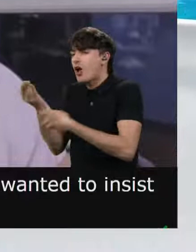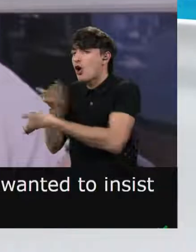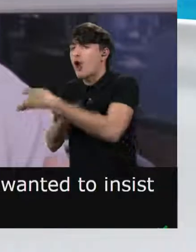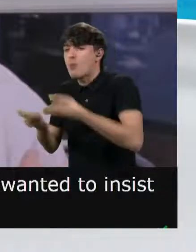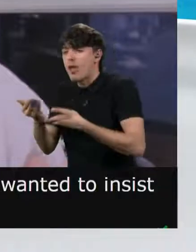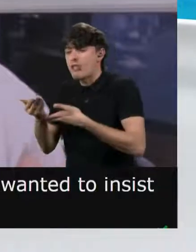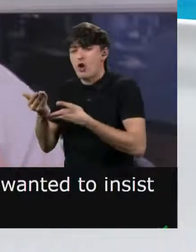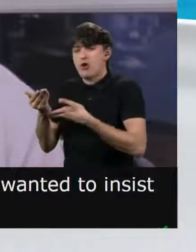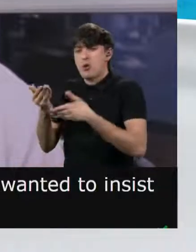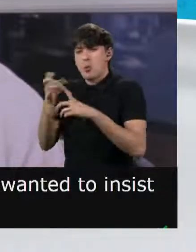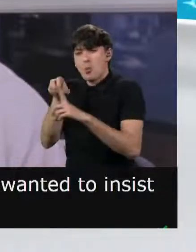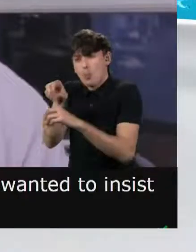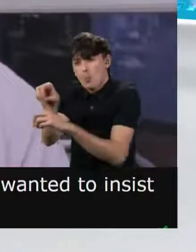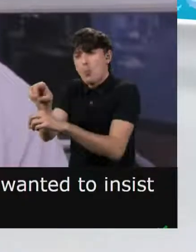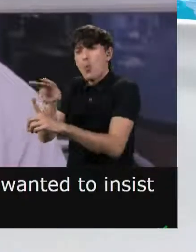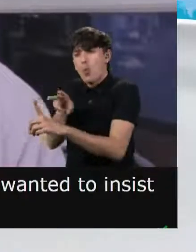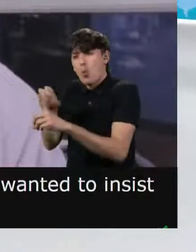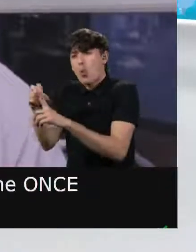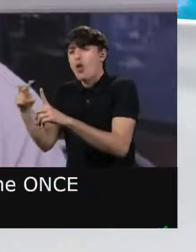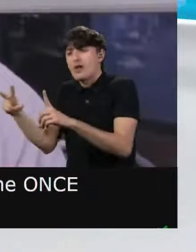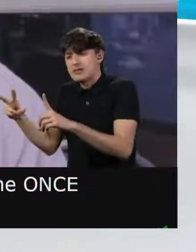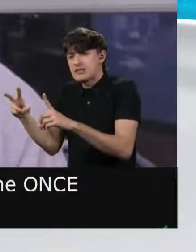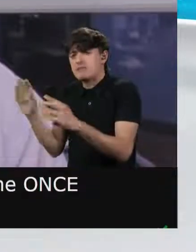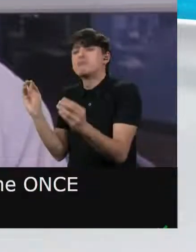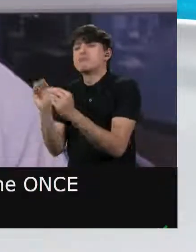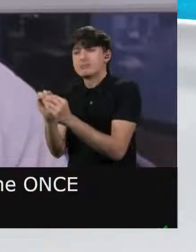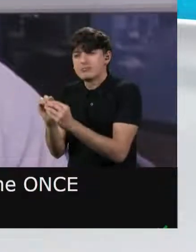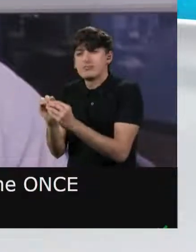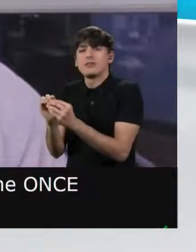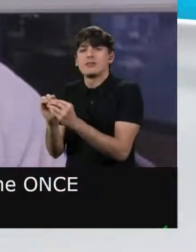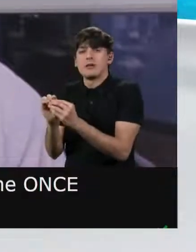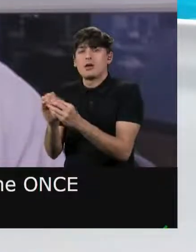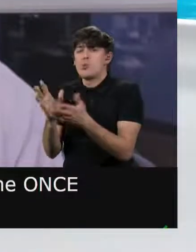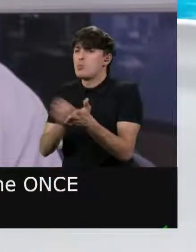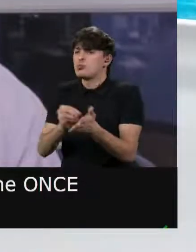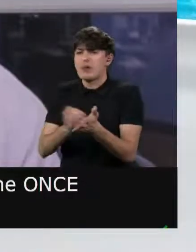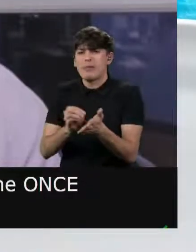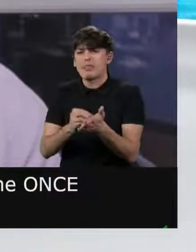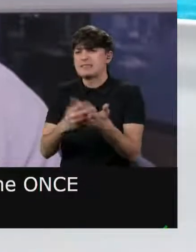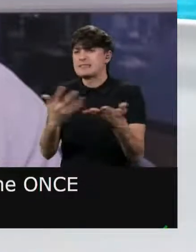the ONCE Foundation, this way of seeing things,